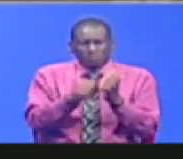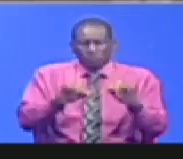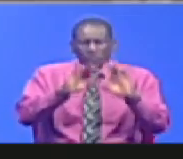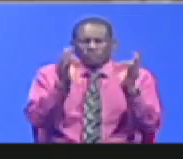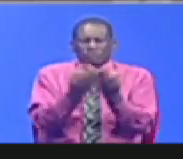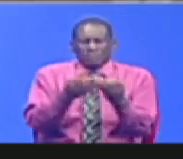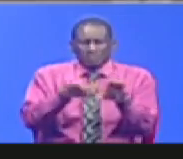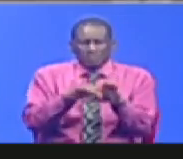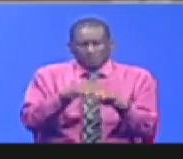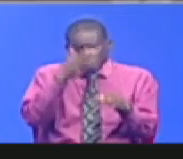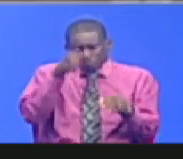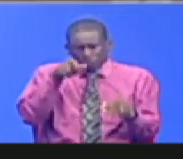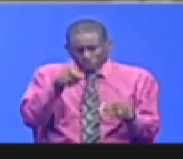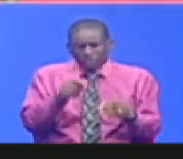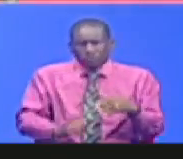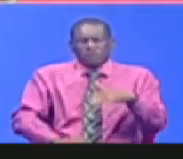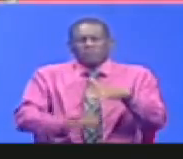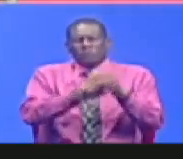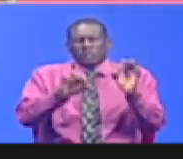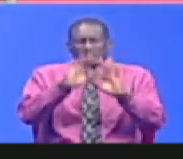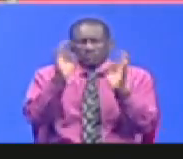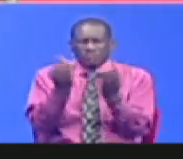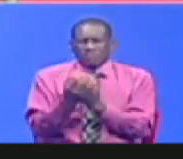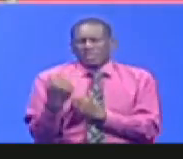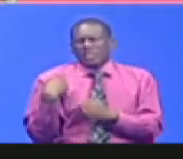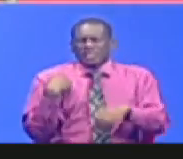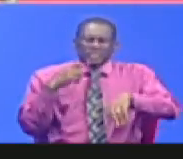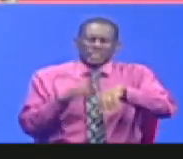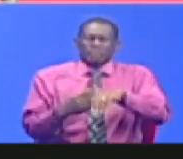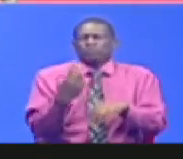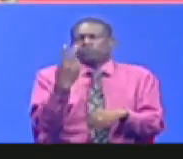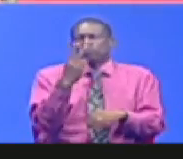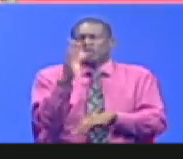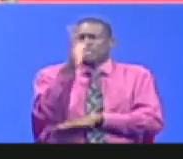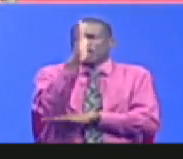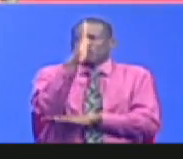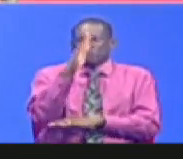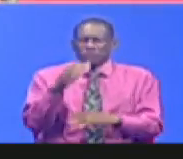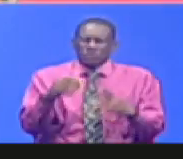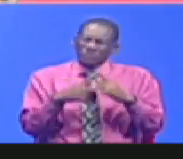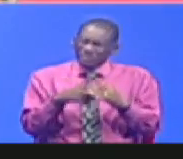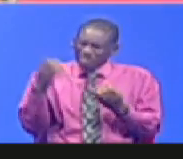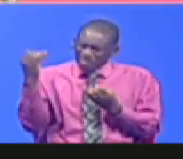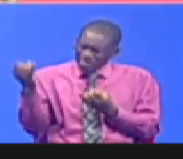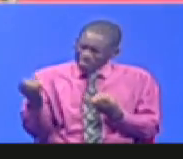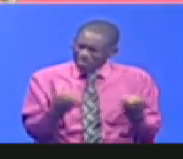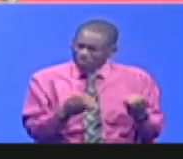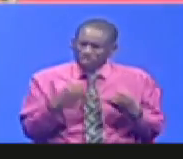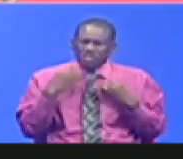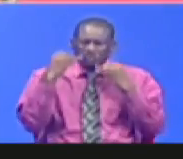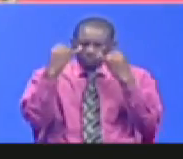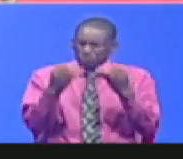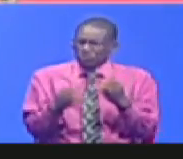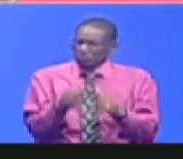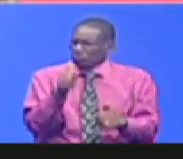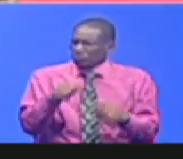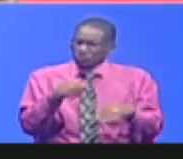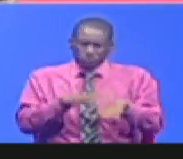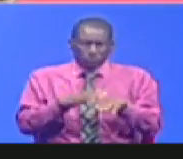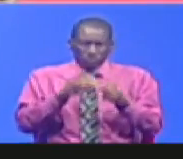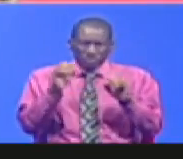he was the sole provider. Jana kama saa nane hivi, tulianza kupacho habari yenye ikuwa